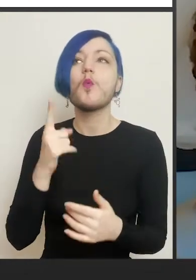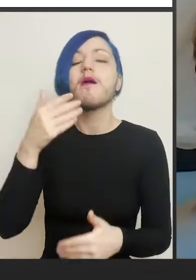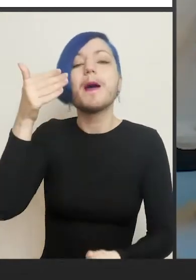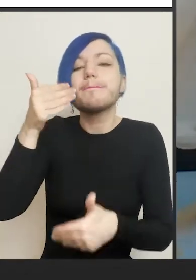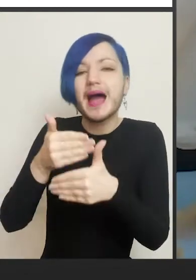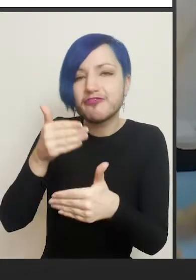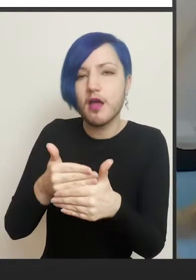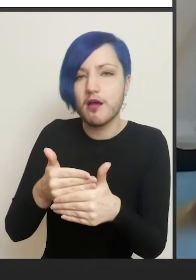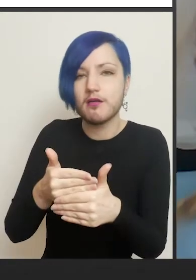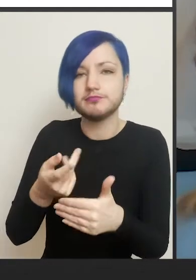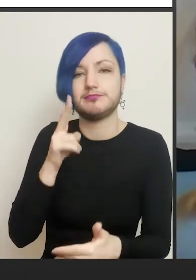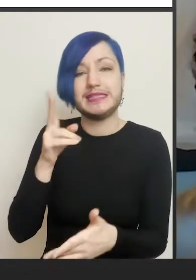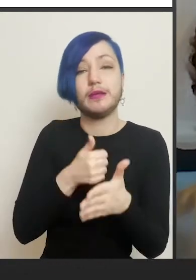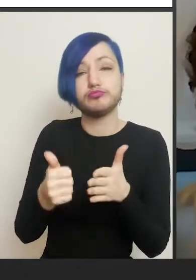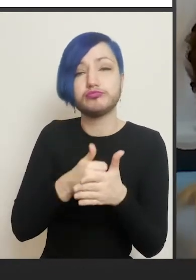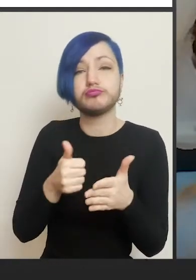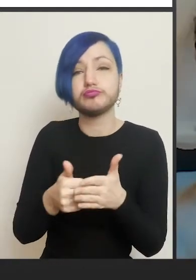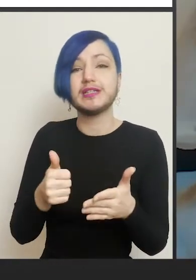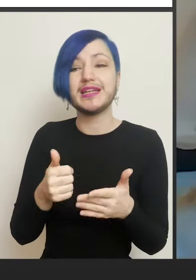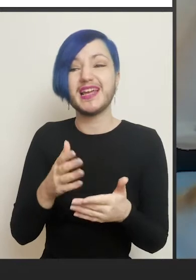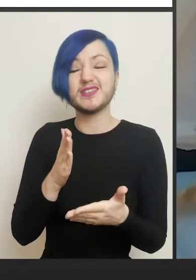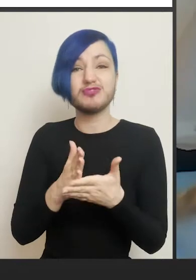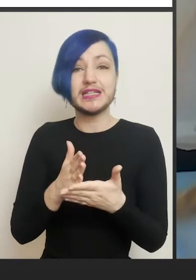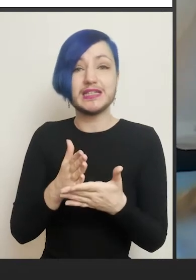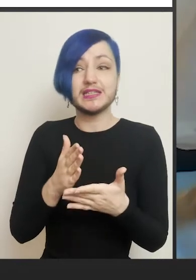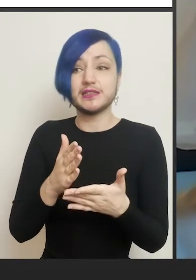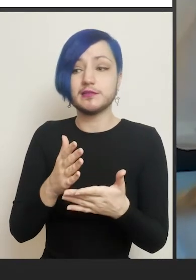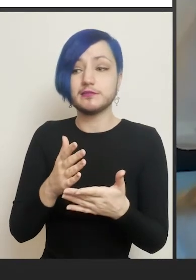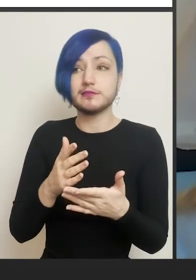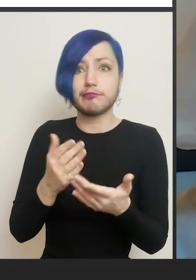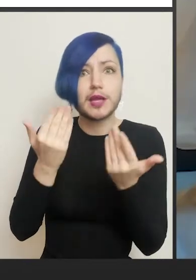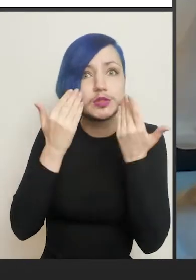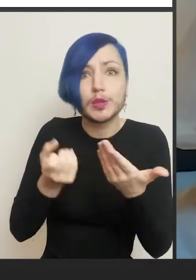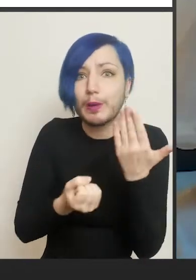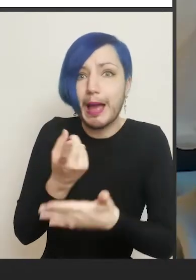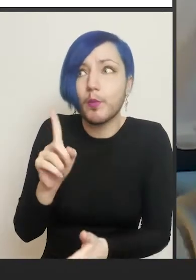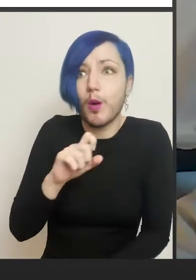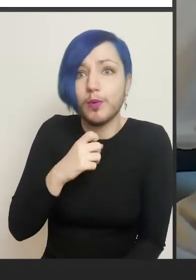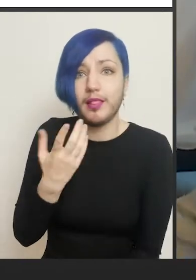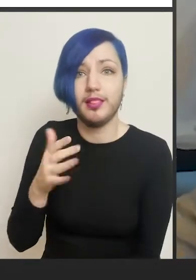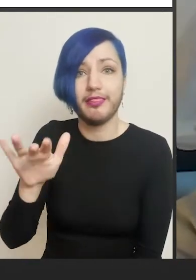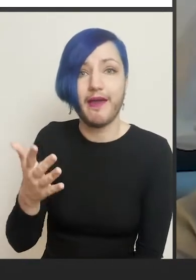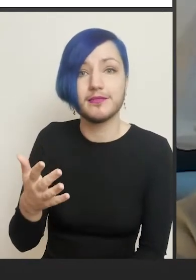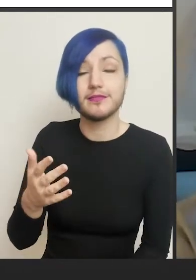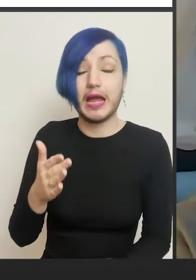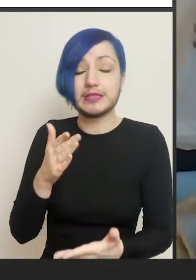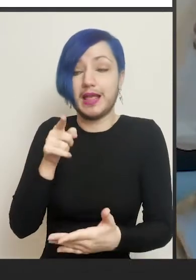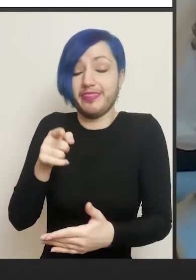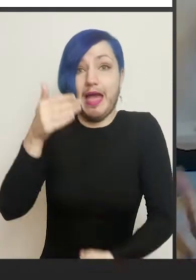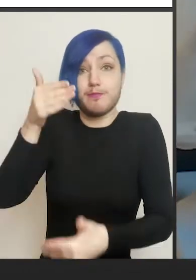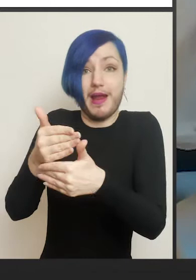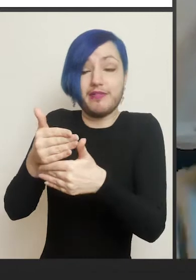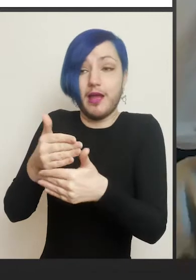of the barriers that we often find is just not knowing what to expect. And it can be like a wall.